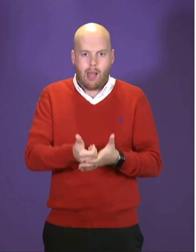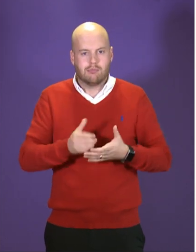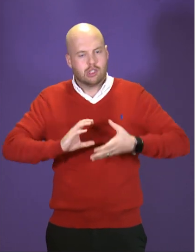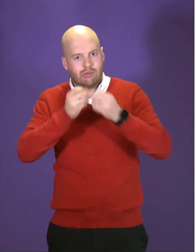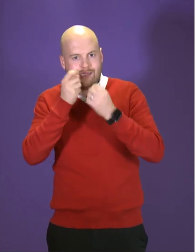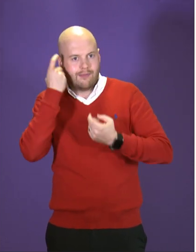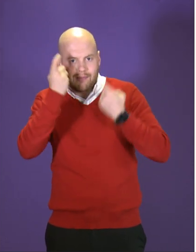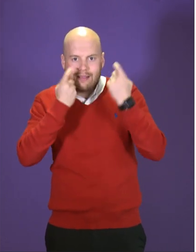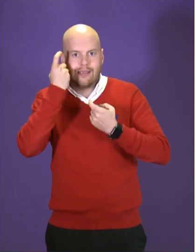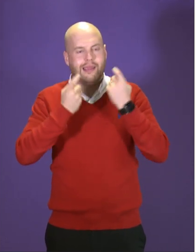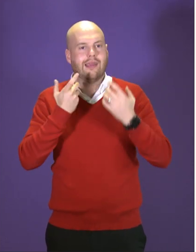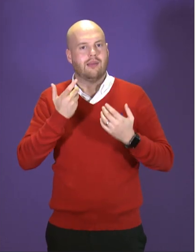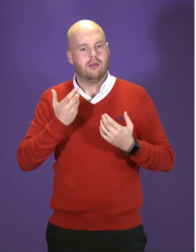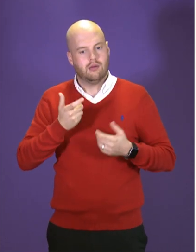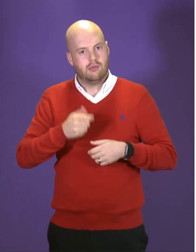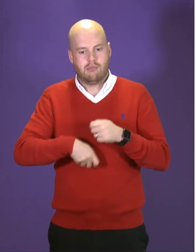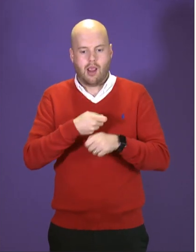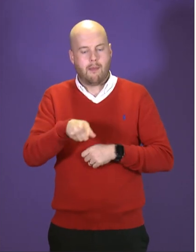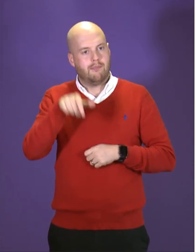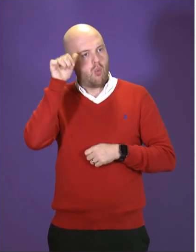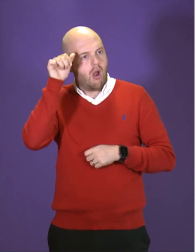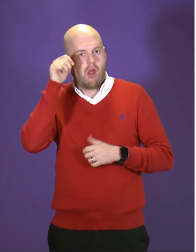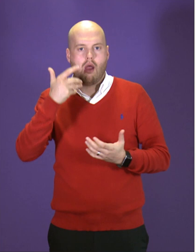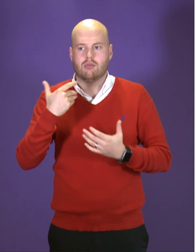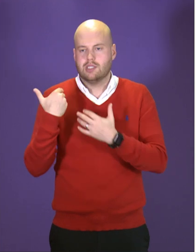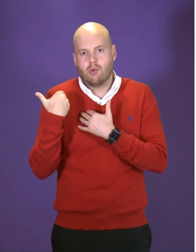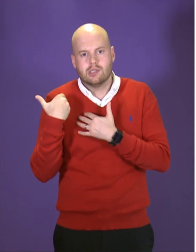conscious, responsible, and